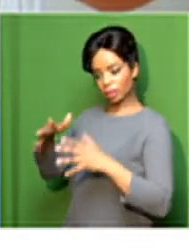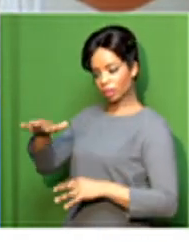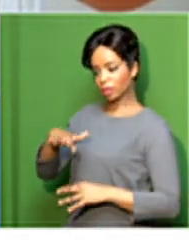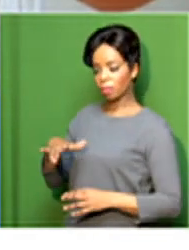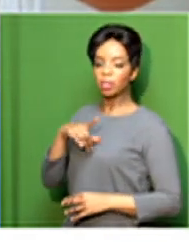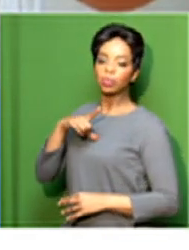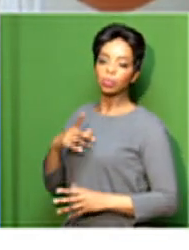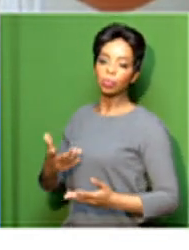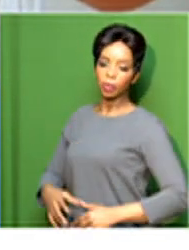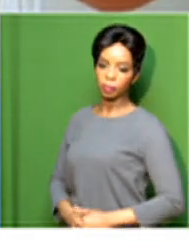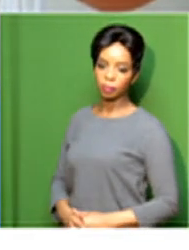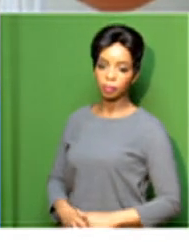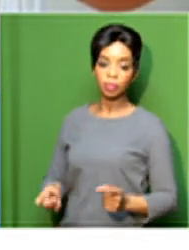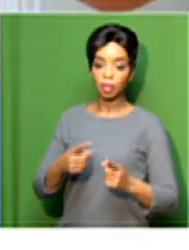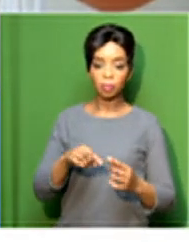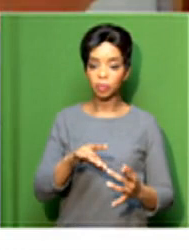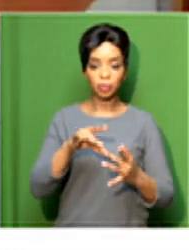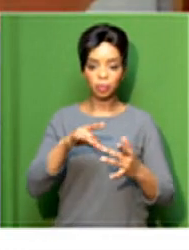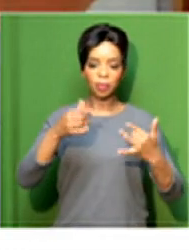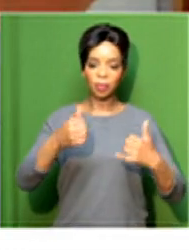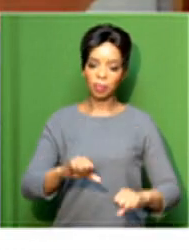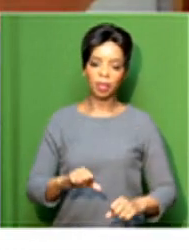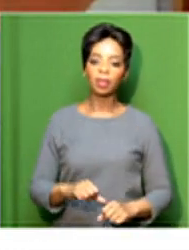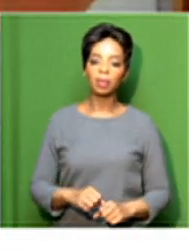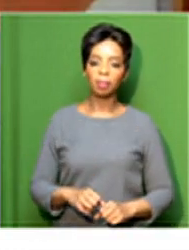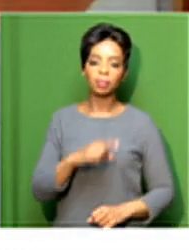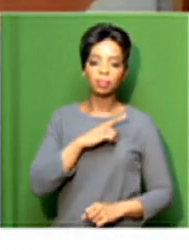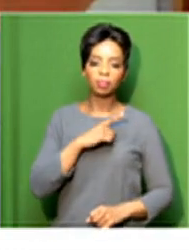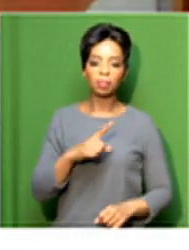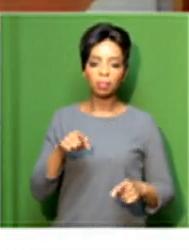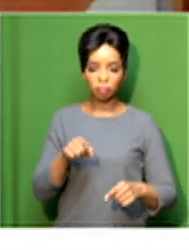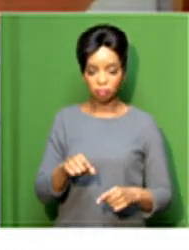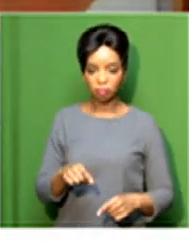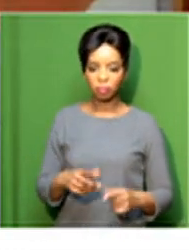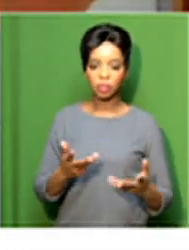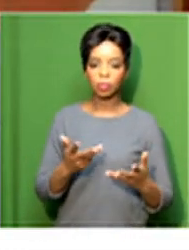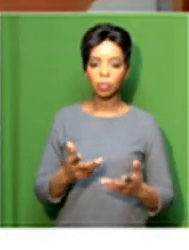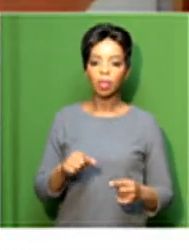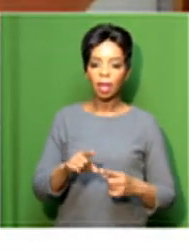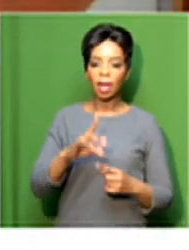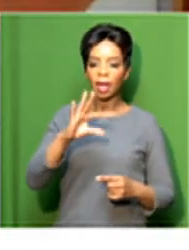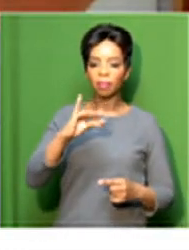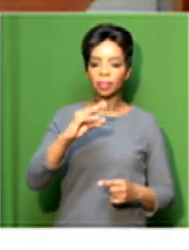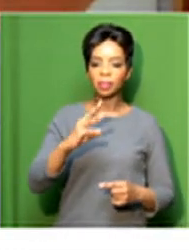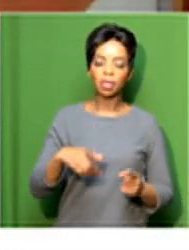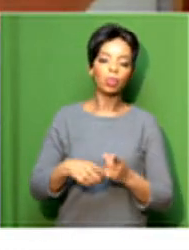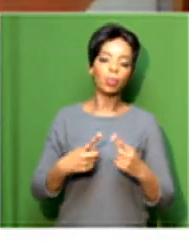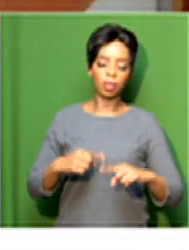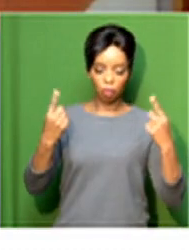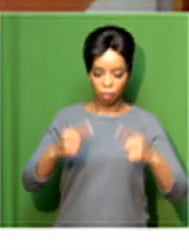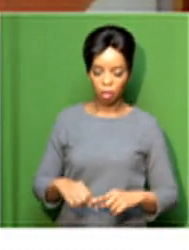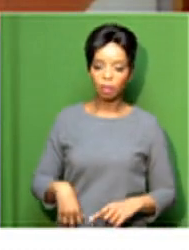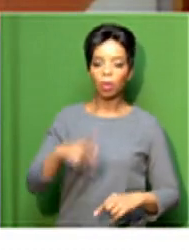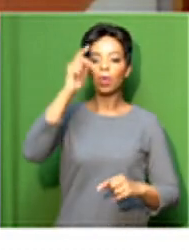So we didn't choose the setting. The setting kind of chose us. This is the place that we dive every day. We